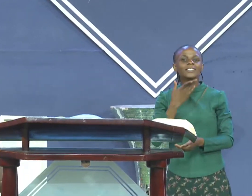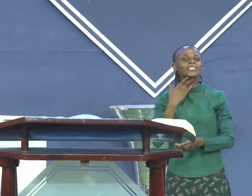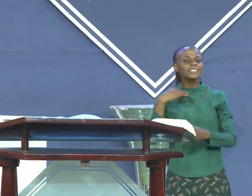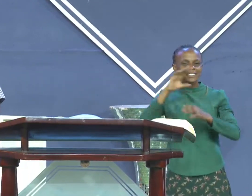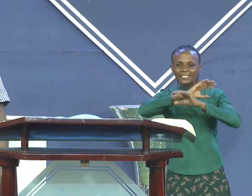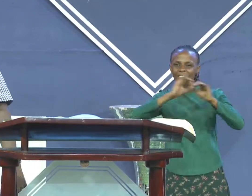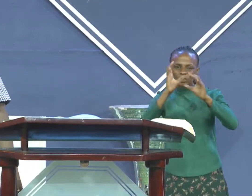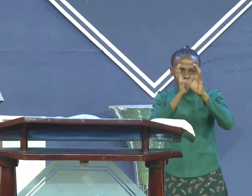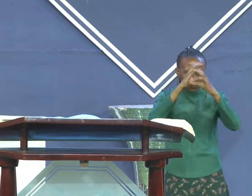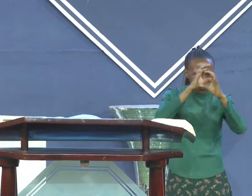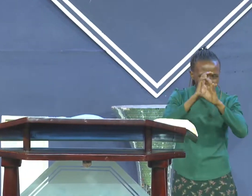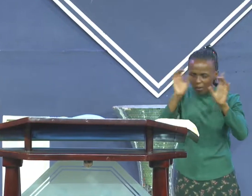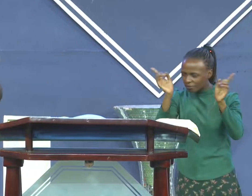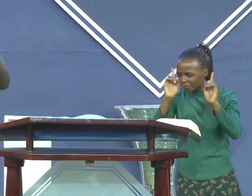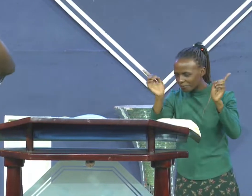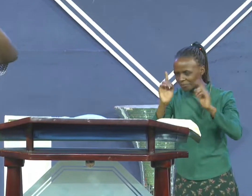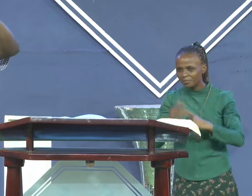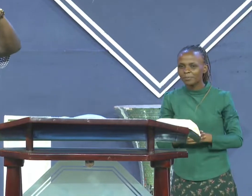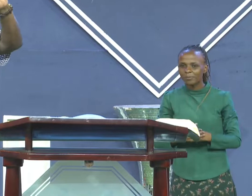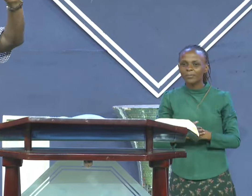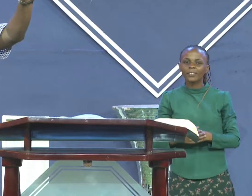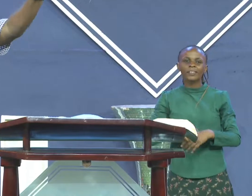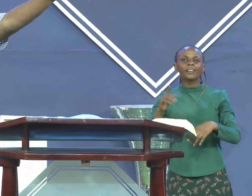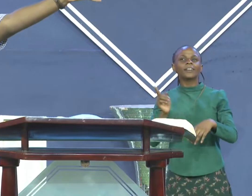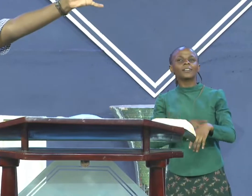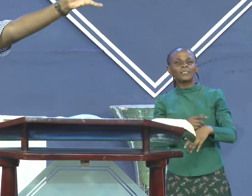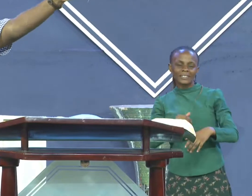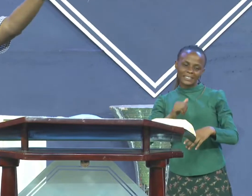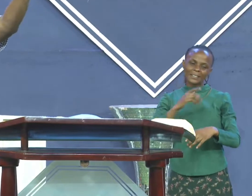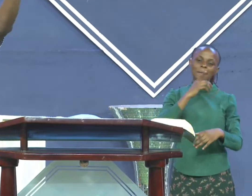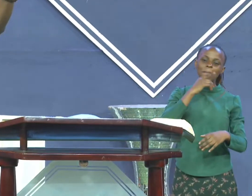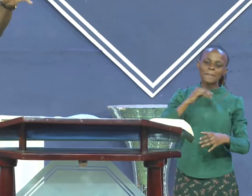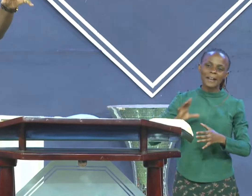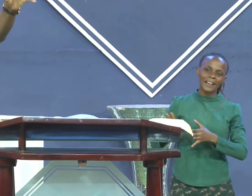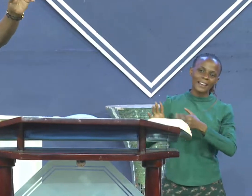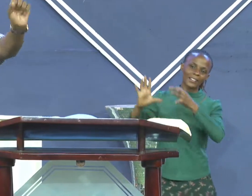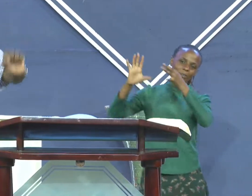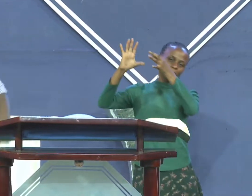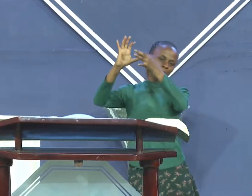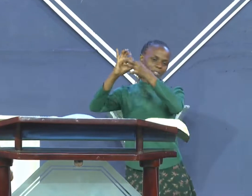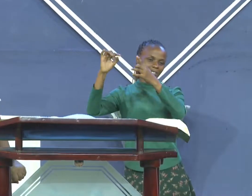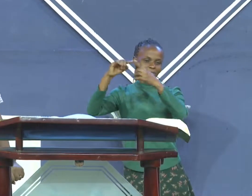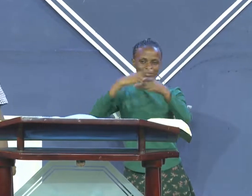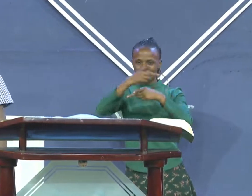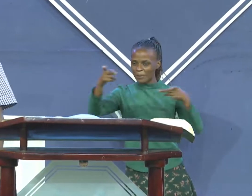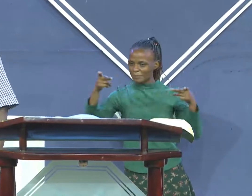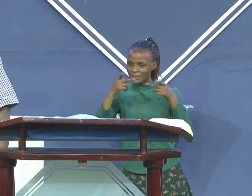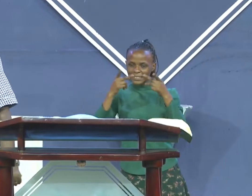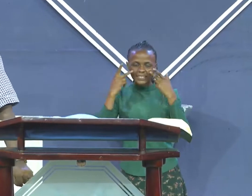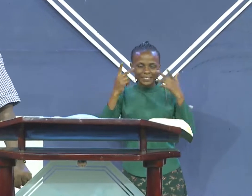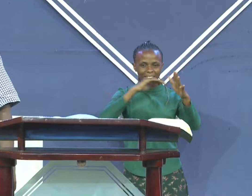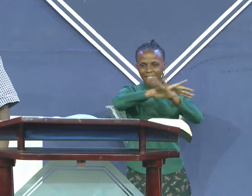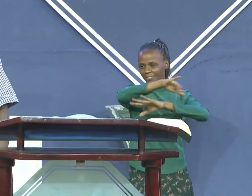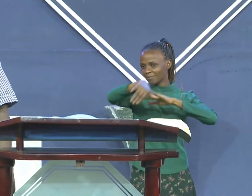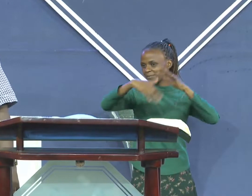did not need the CCTV cameras. Nga ye alina wa connecting n'alaba ebintu byonna. And he would connect somewhere and